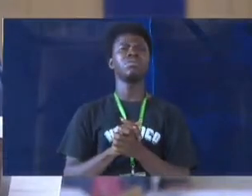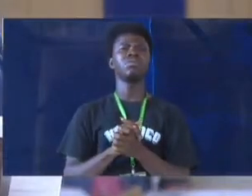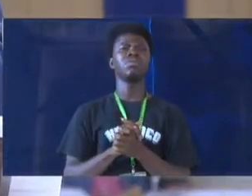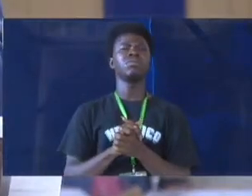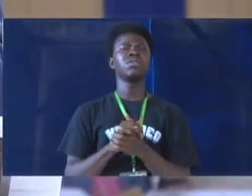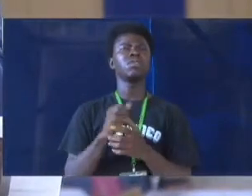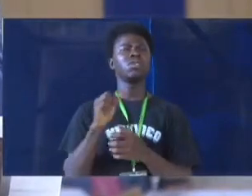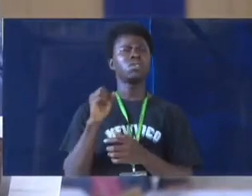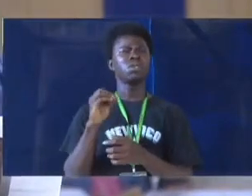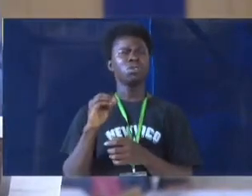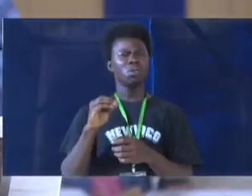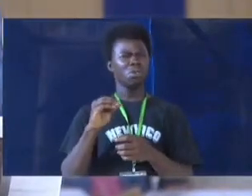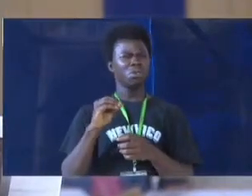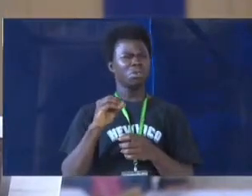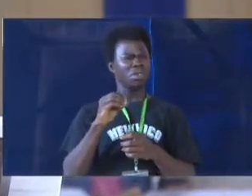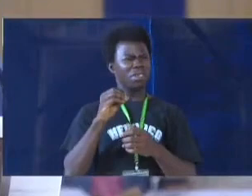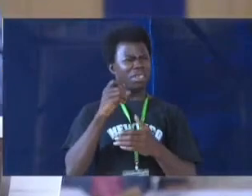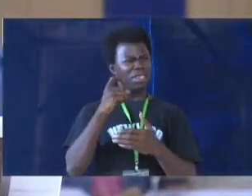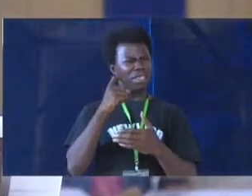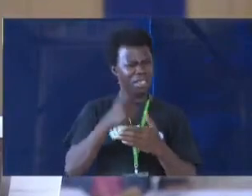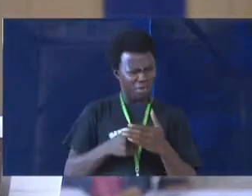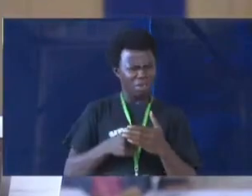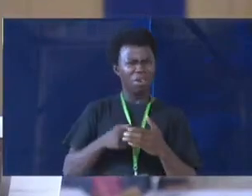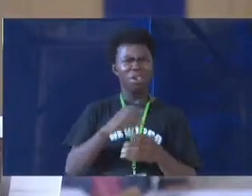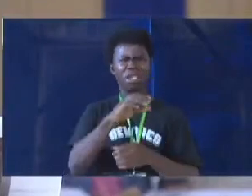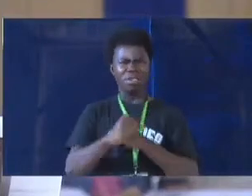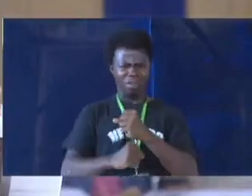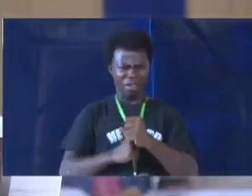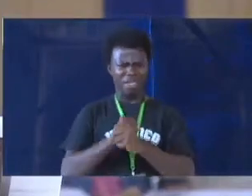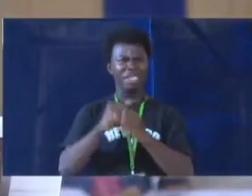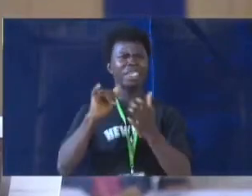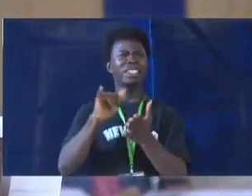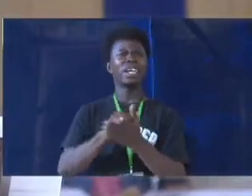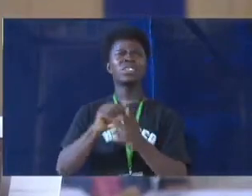So terrible, such that if care is not taken,